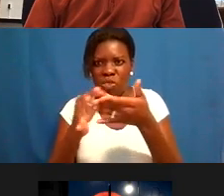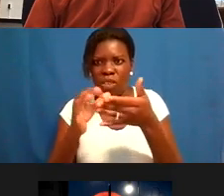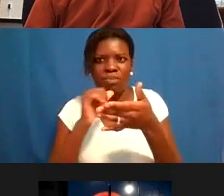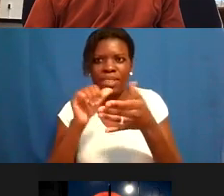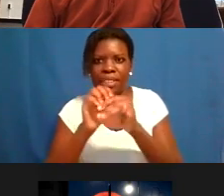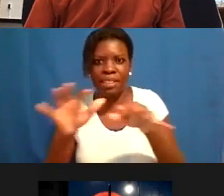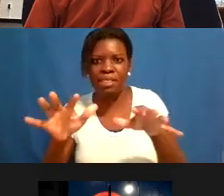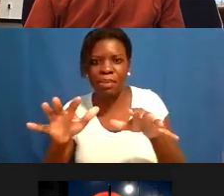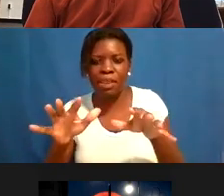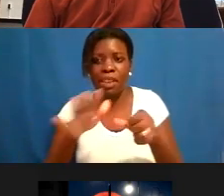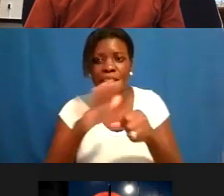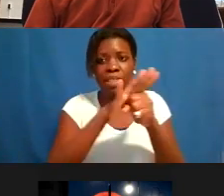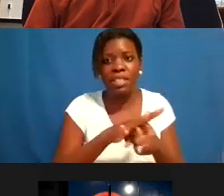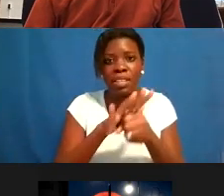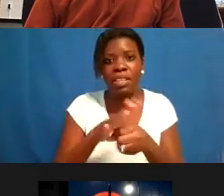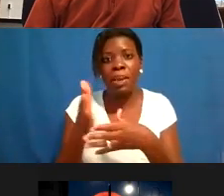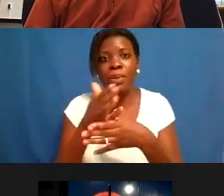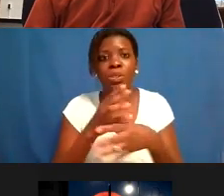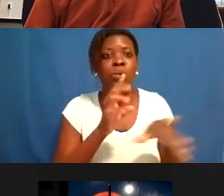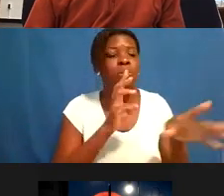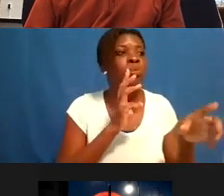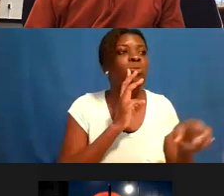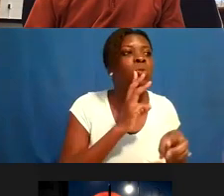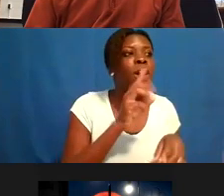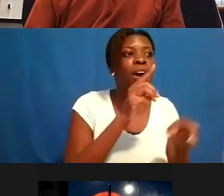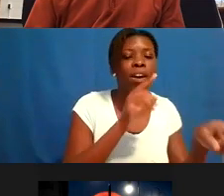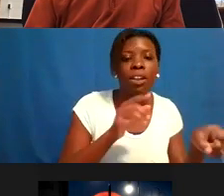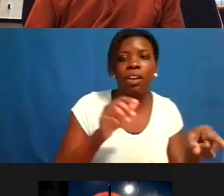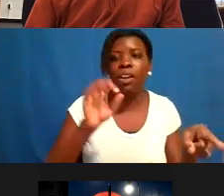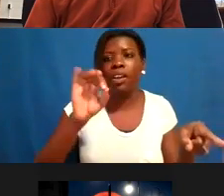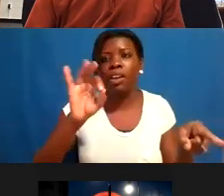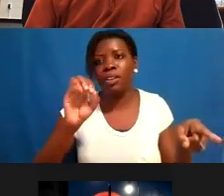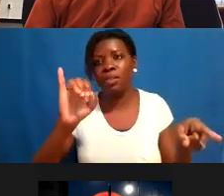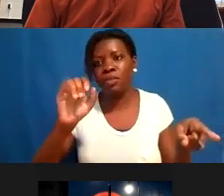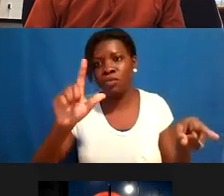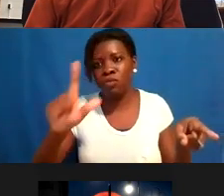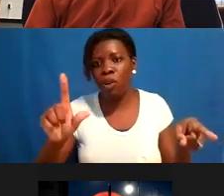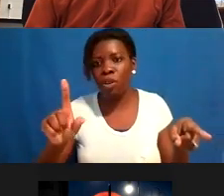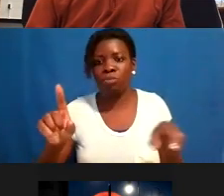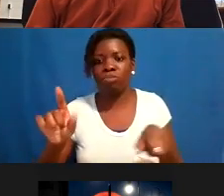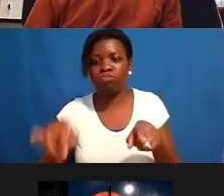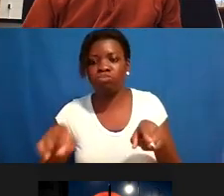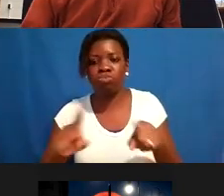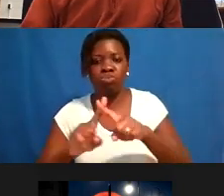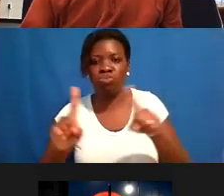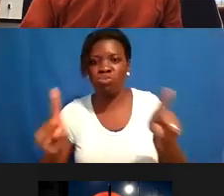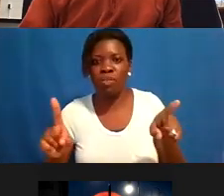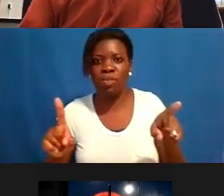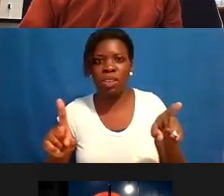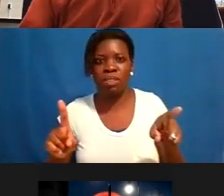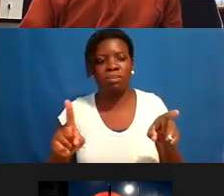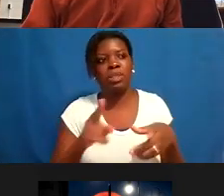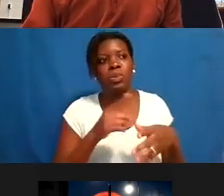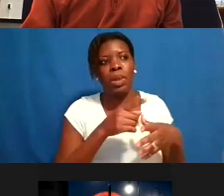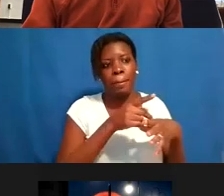surface tension between water and aluminum foil is different than the surface tension between water and plastic. Okay, so now let